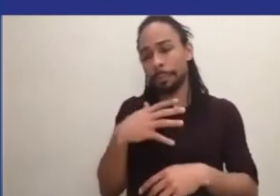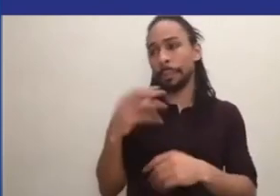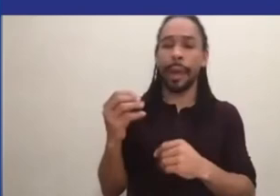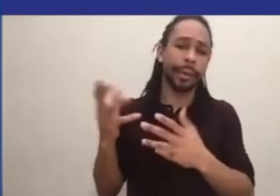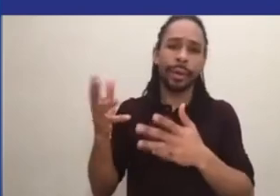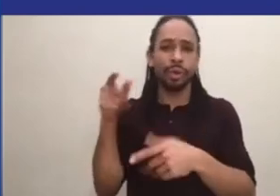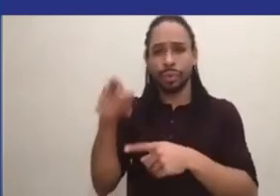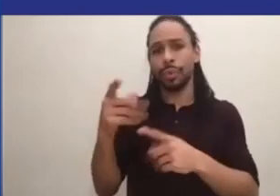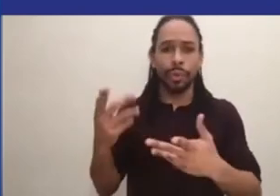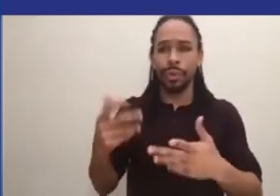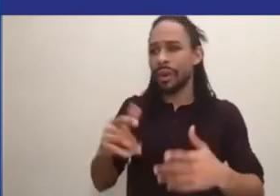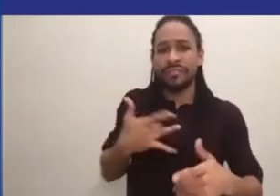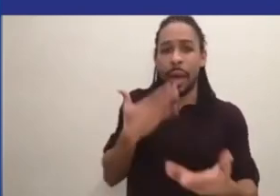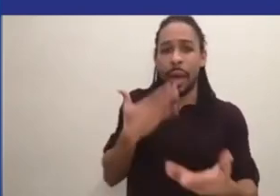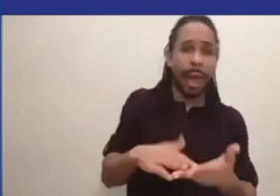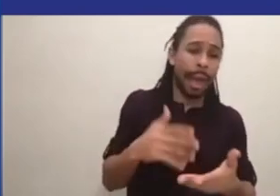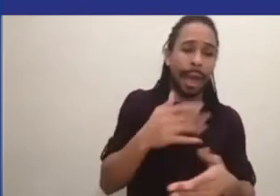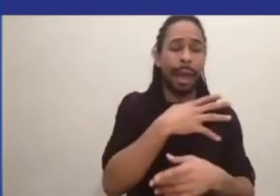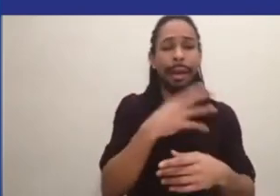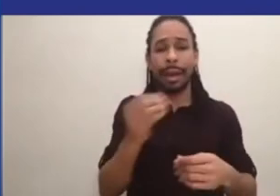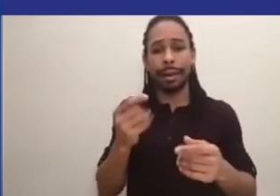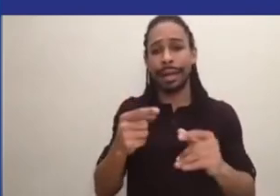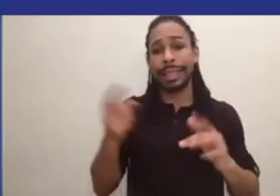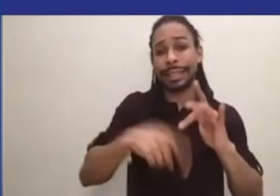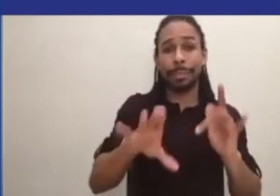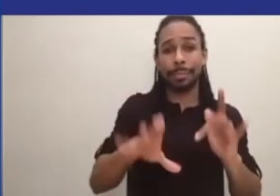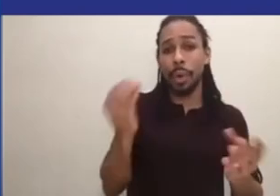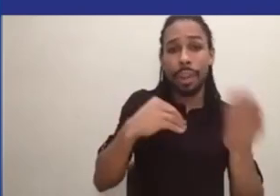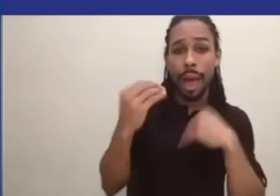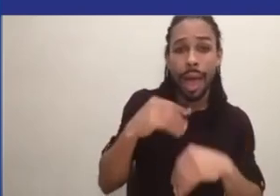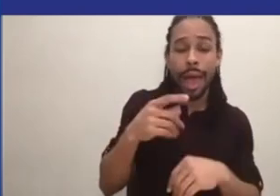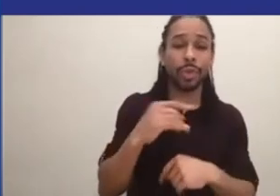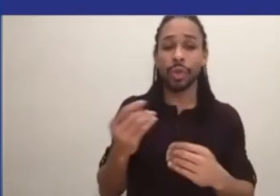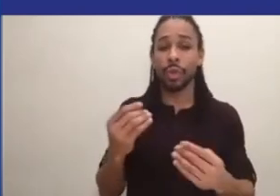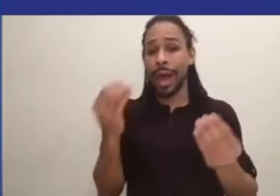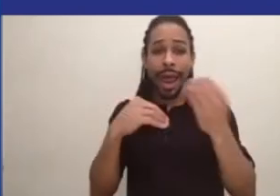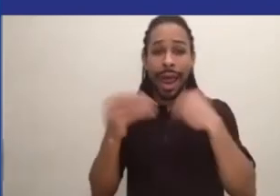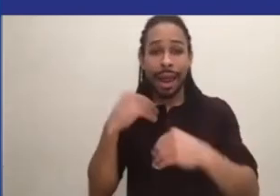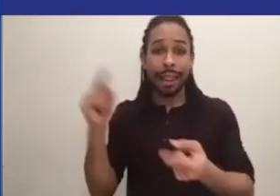I'm saying? You went on a diet for 3 weeks or 2 months, whatever you